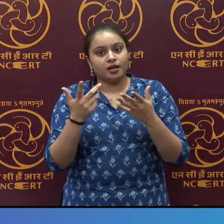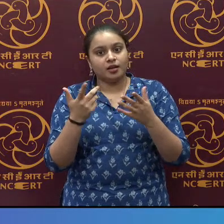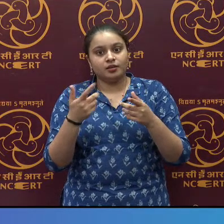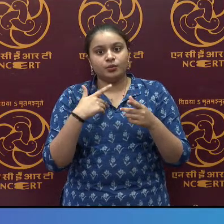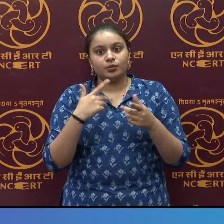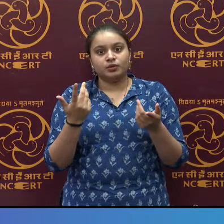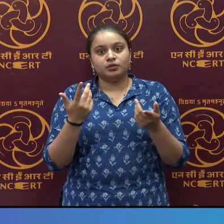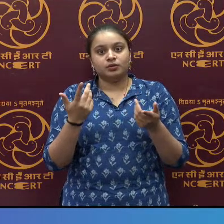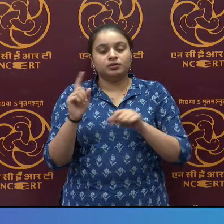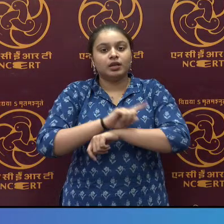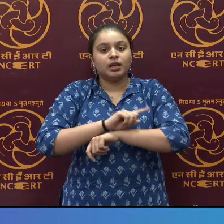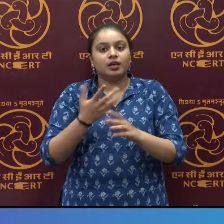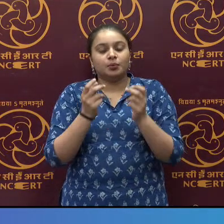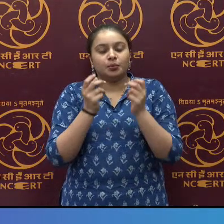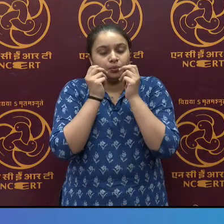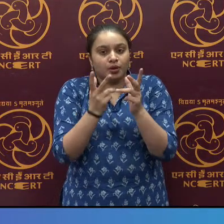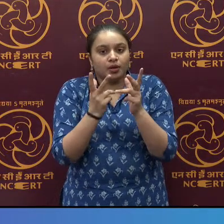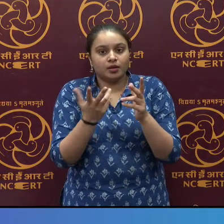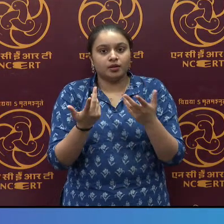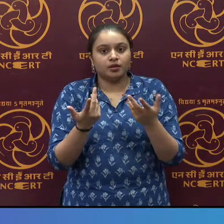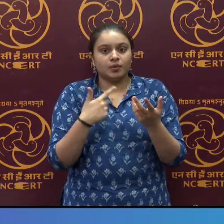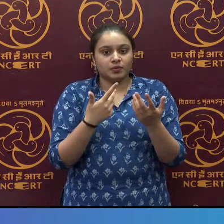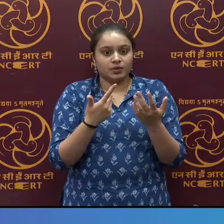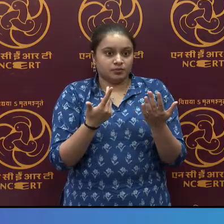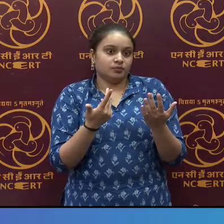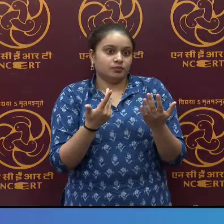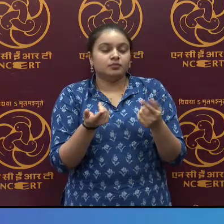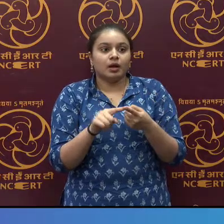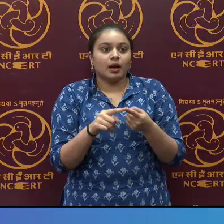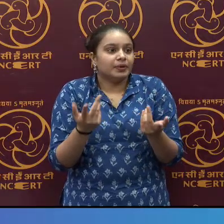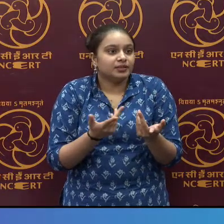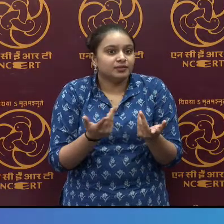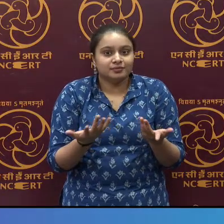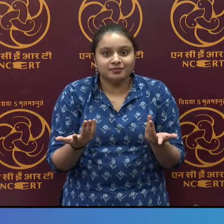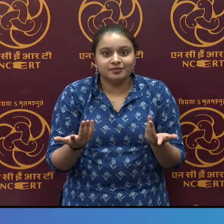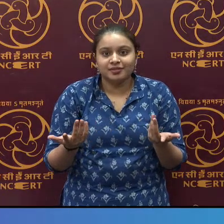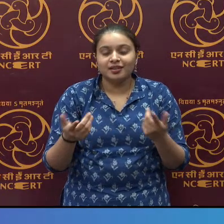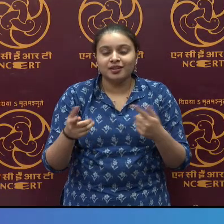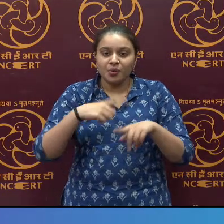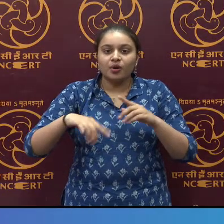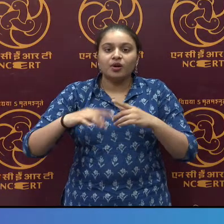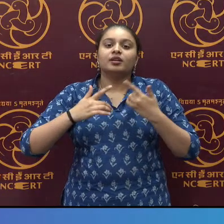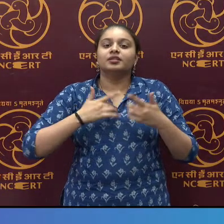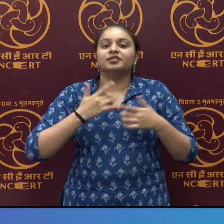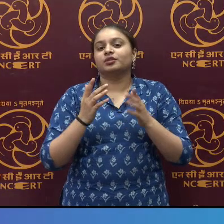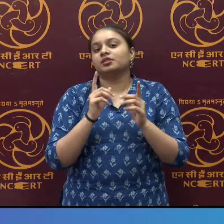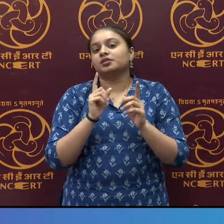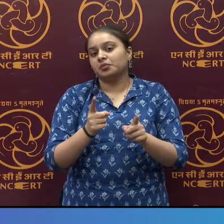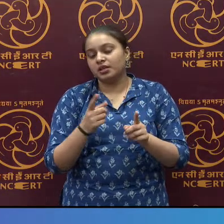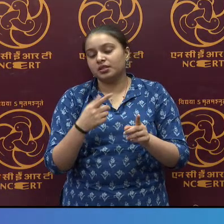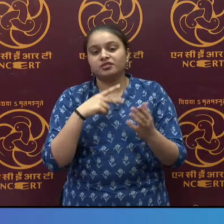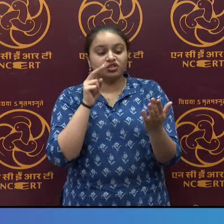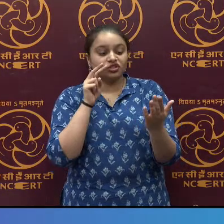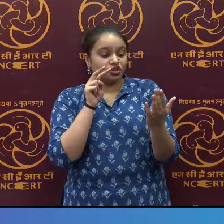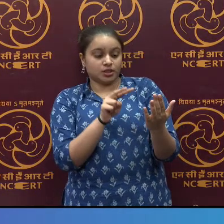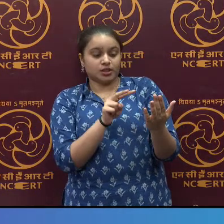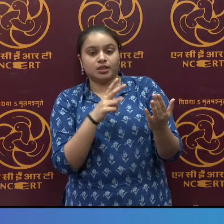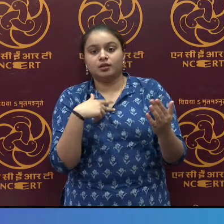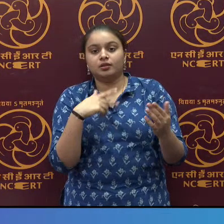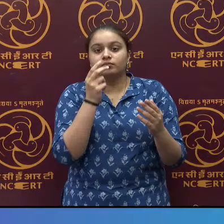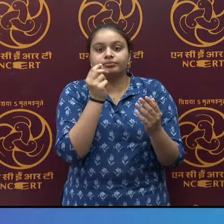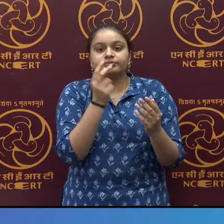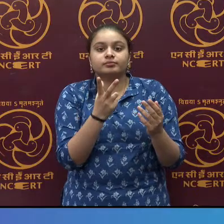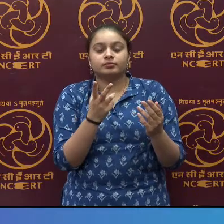day, and the reader would be hooked. Okay, what a day, what happened? So that way, something that triggers the curiosity of the